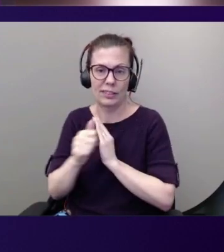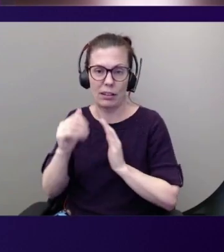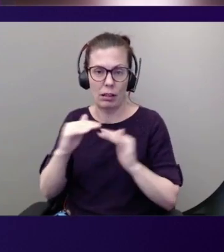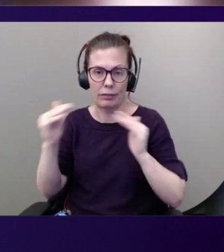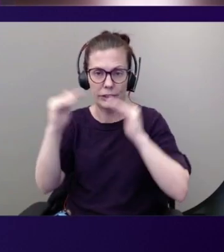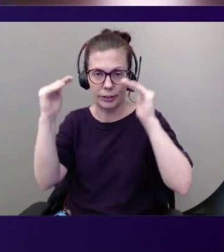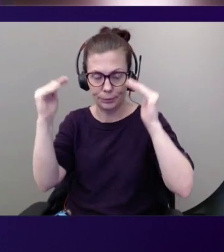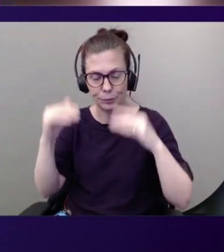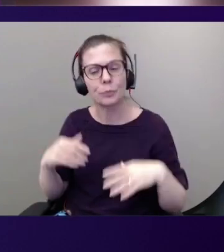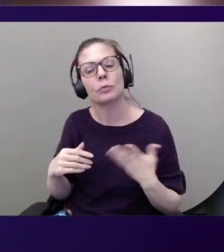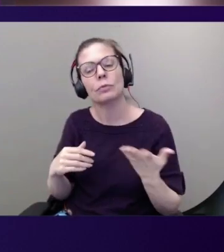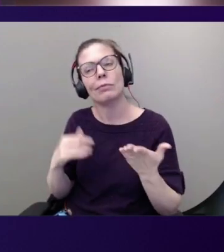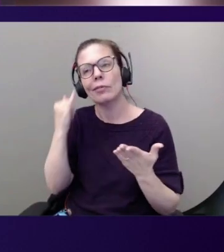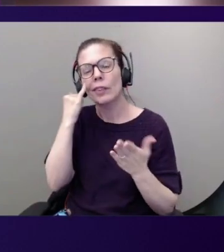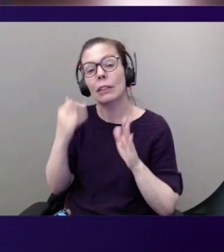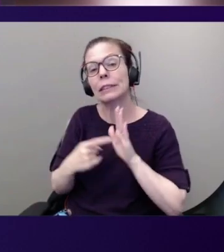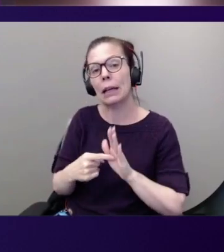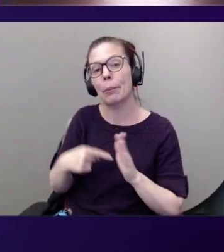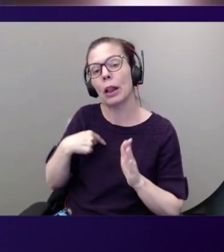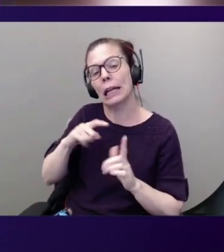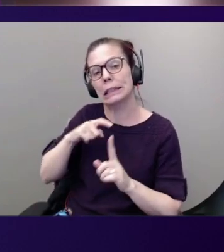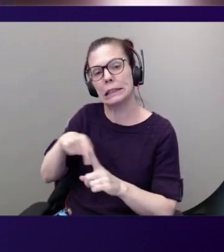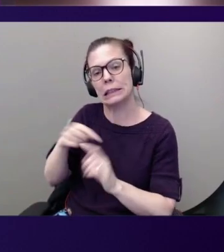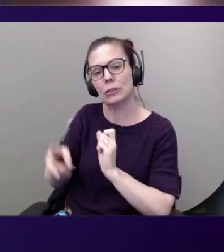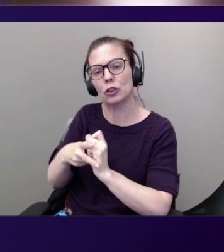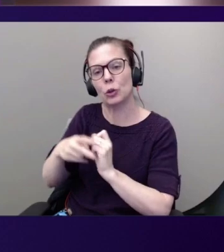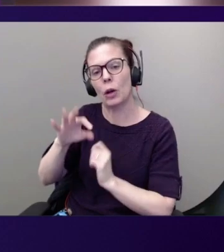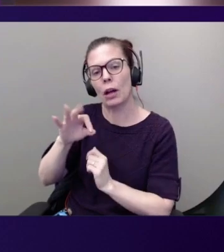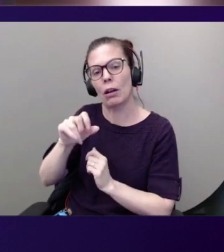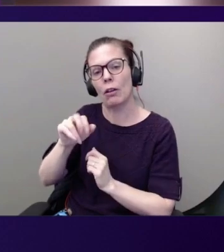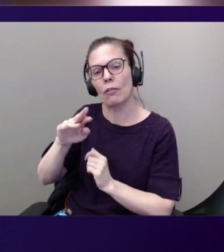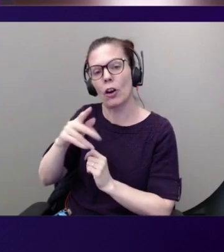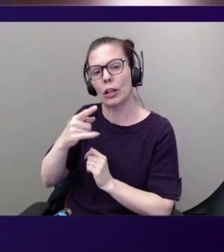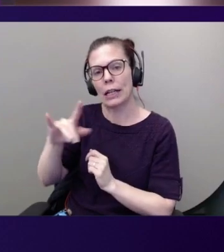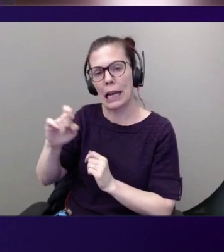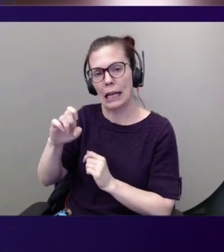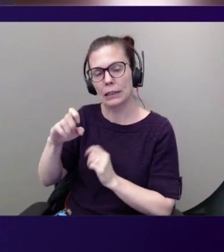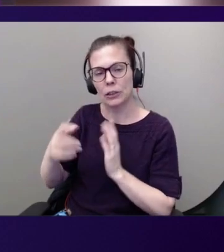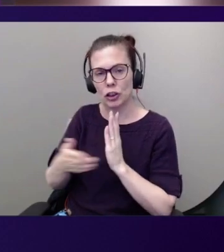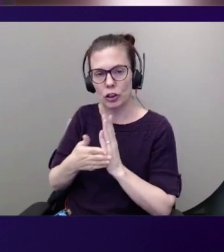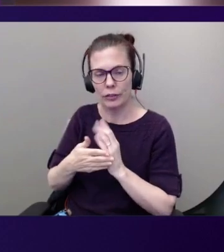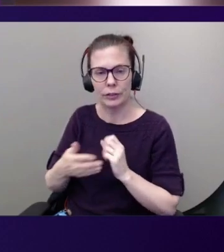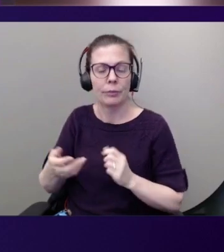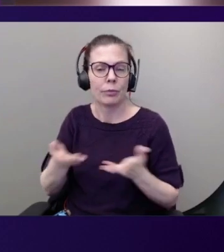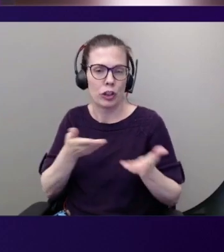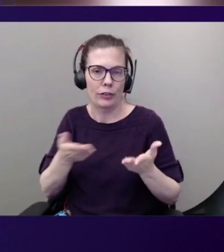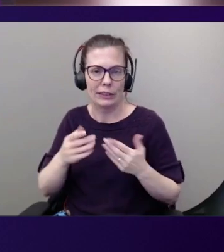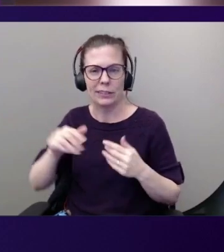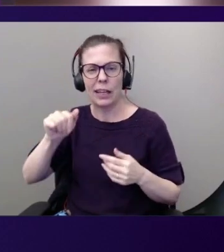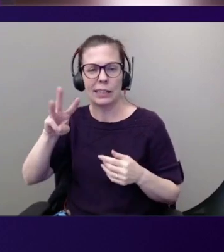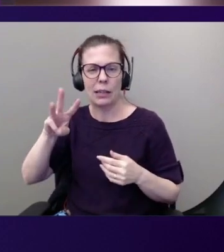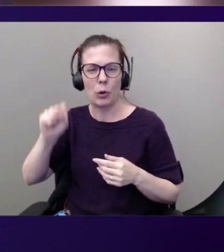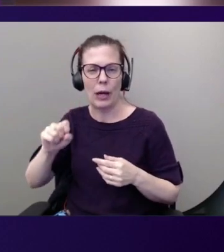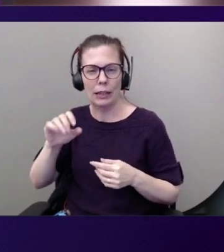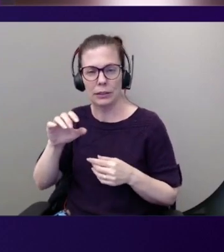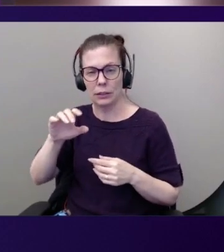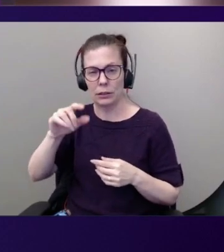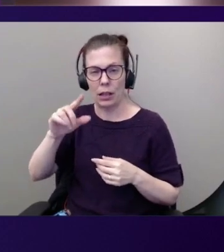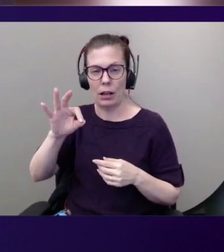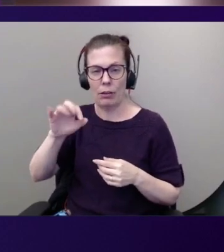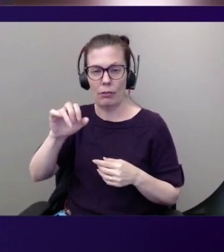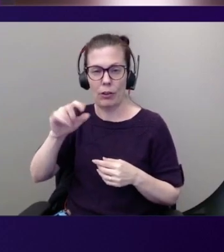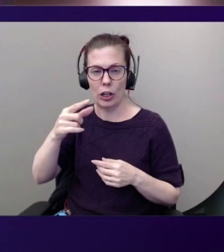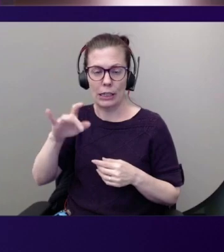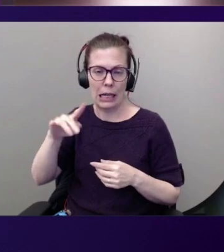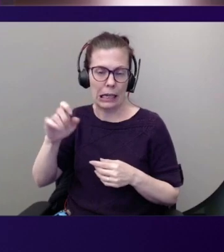So say I need to provision a simple Fargate service. AWS Fargate is a serverless cloud compute service that you can run tasks